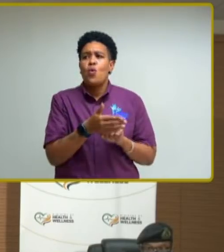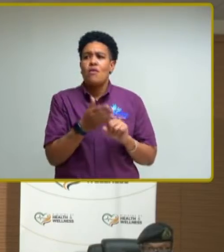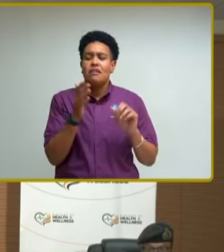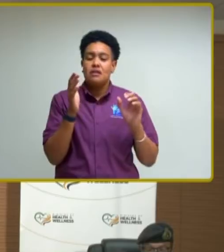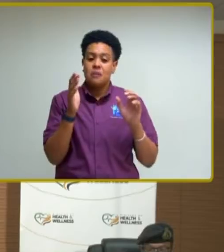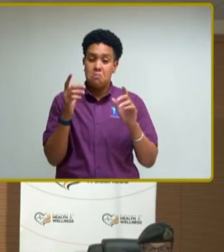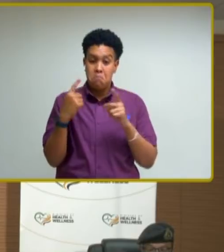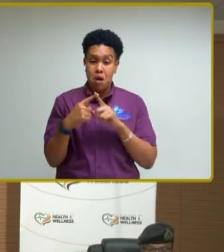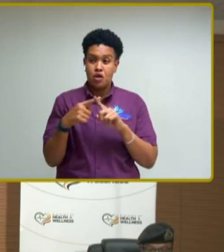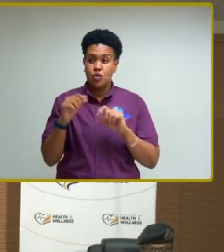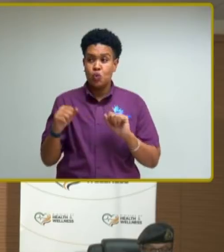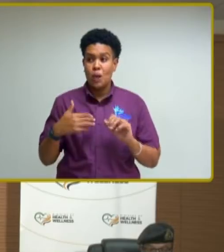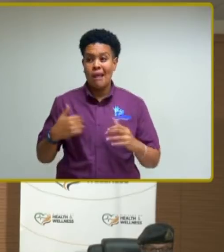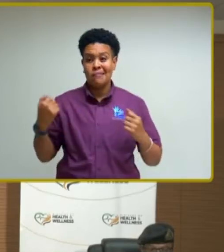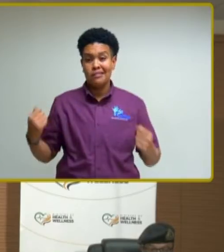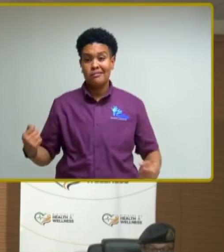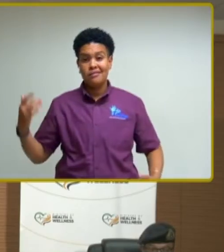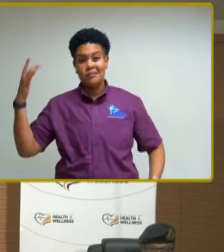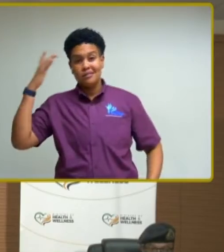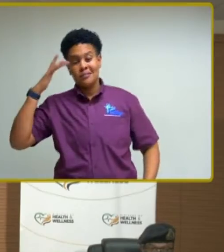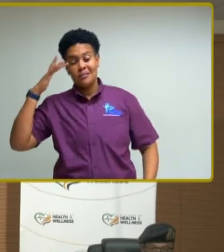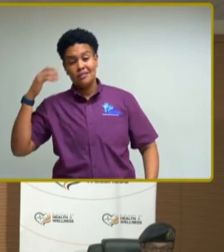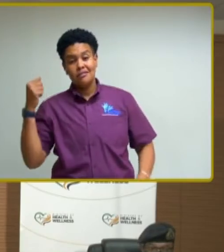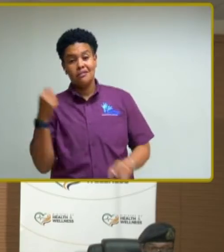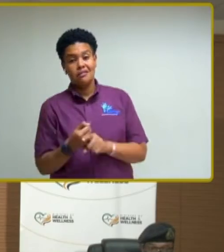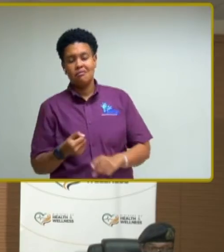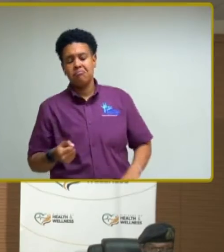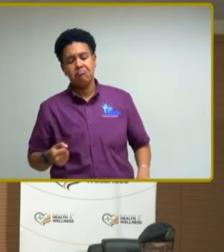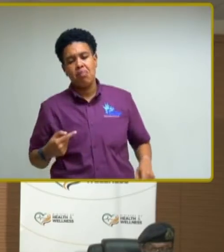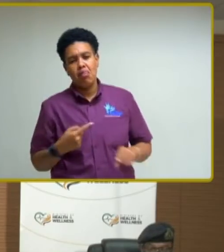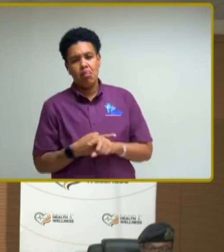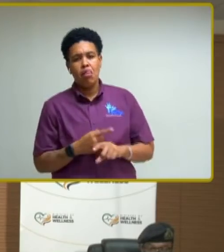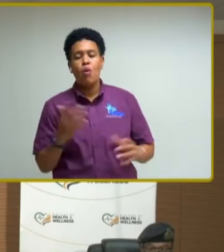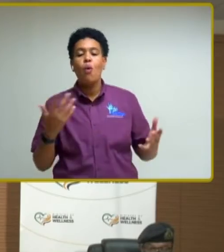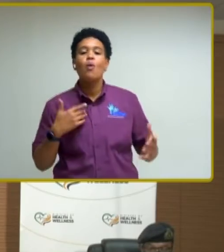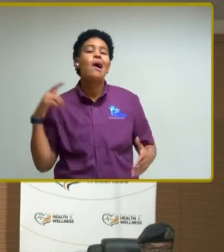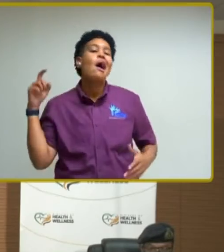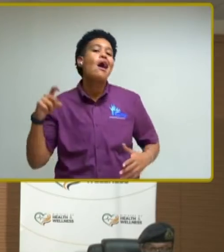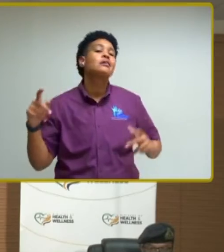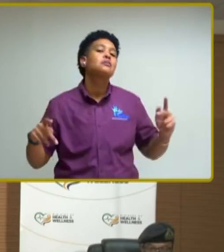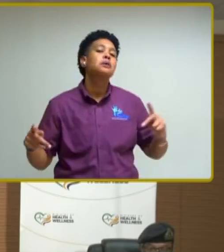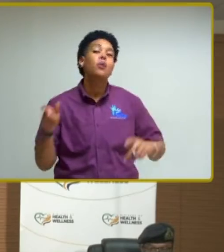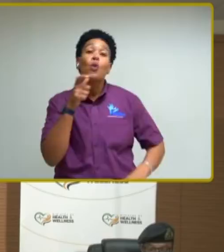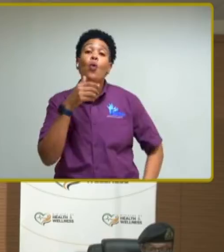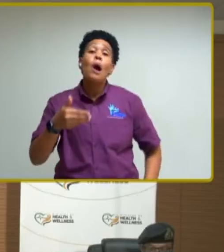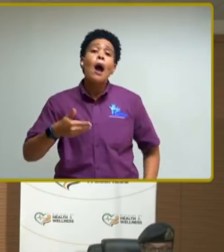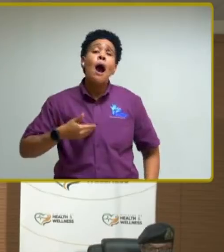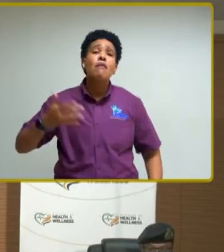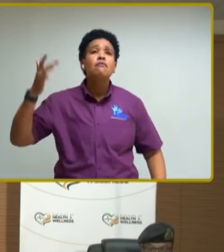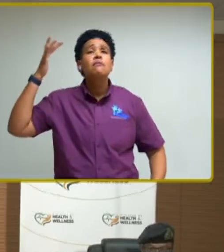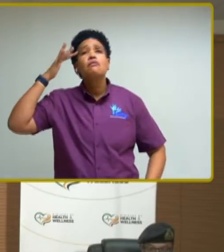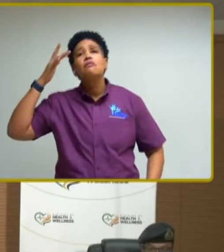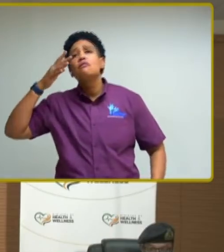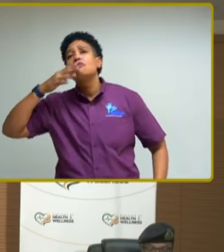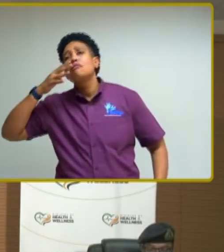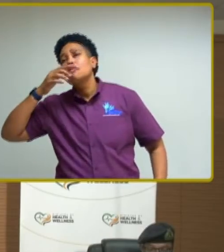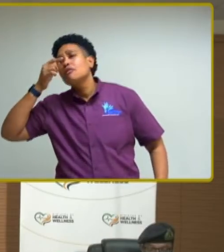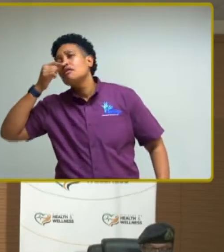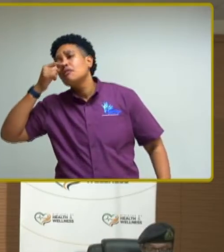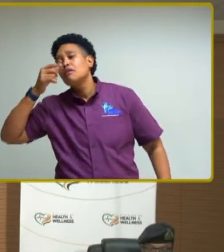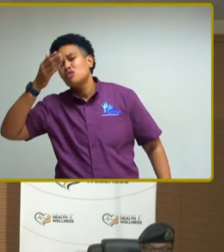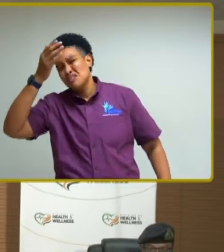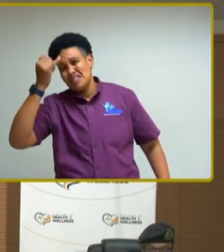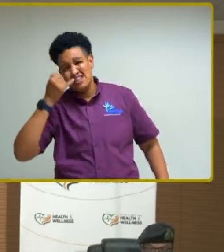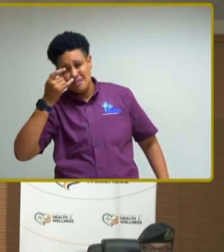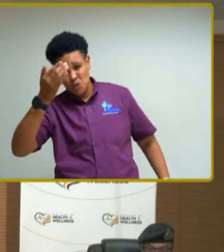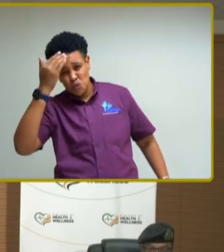could have severe side effects. What we're asking is that persons who are having symptoms, certainly if you know that